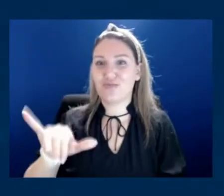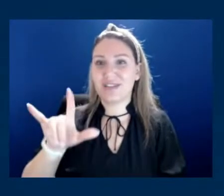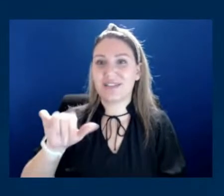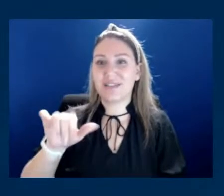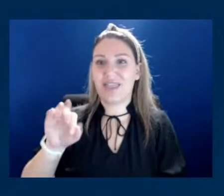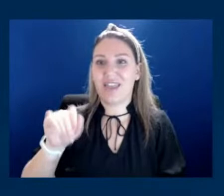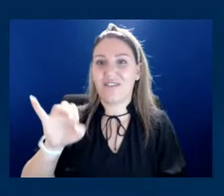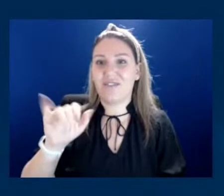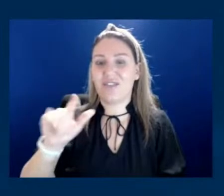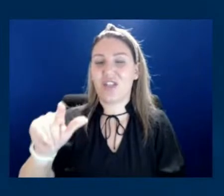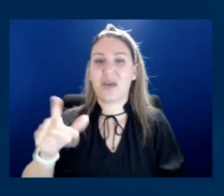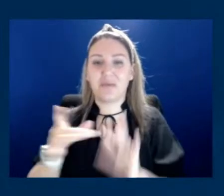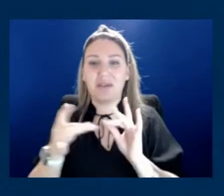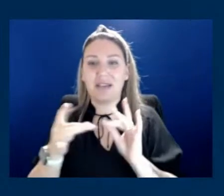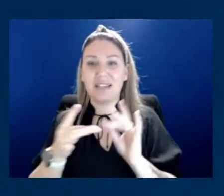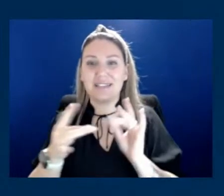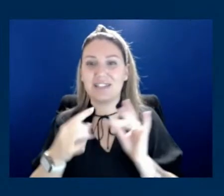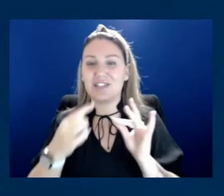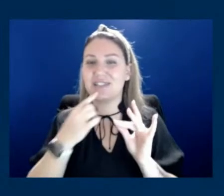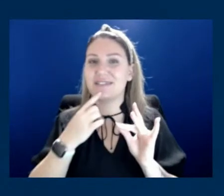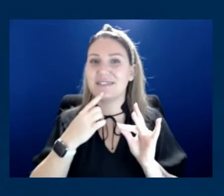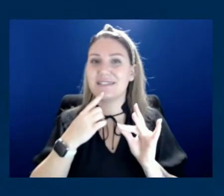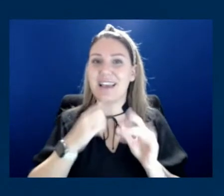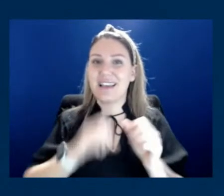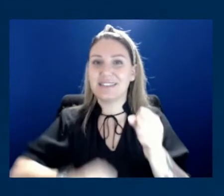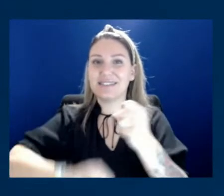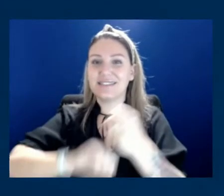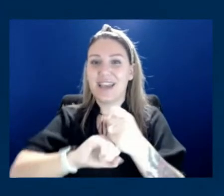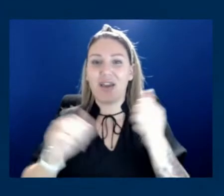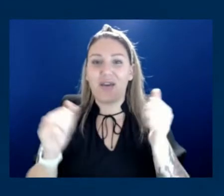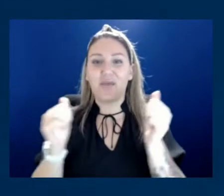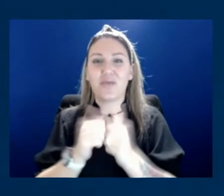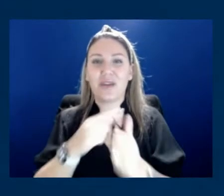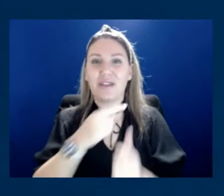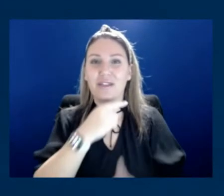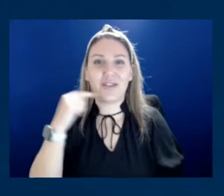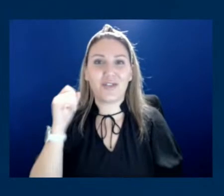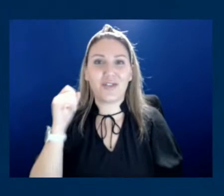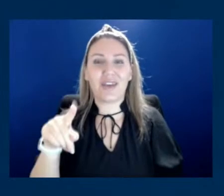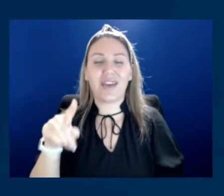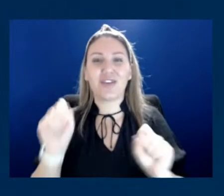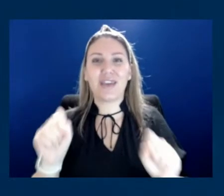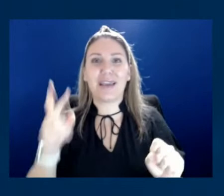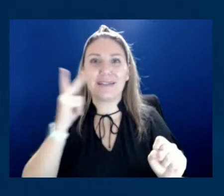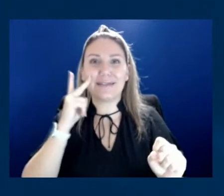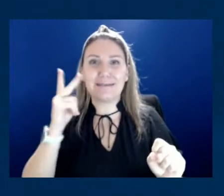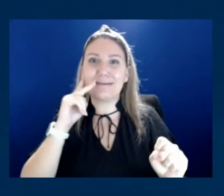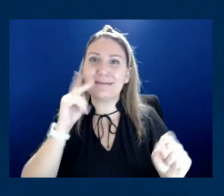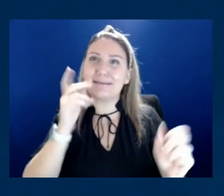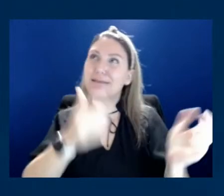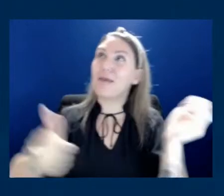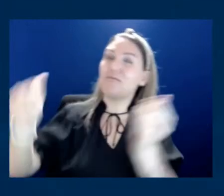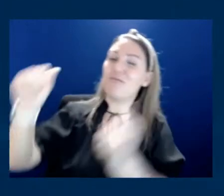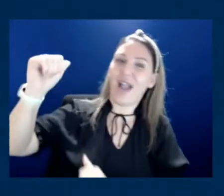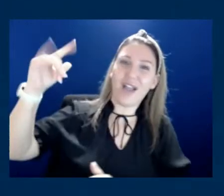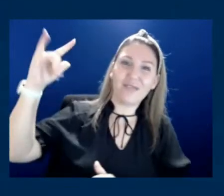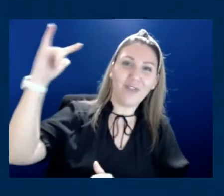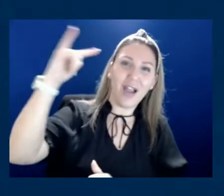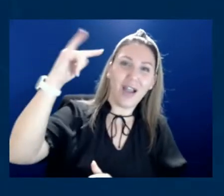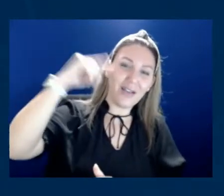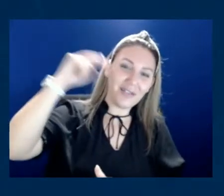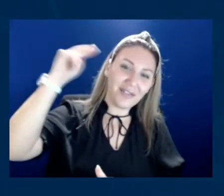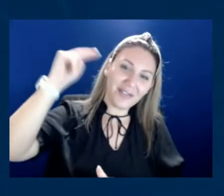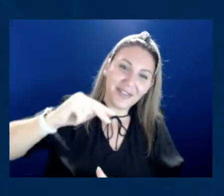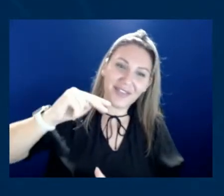reads, "Stand with Ukraine." You can see it high above the sky from his home in Mission Hills. Rusty hopes this will keep the